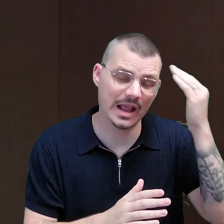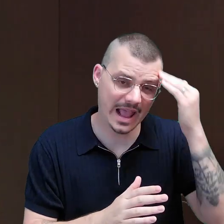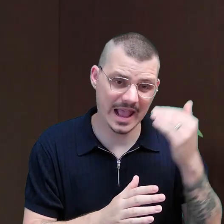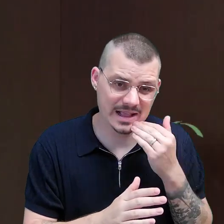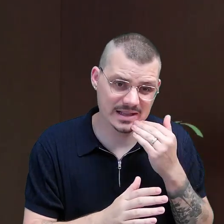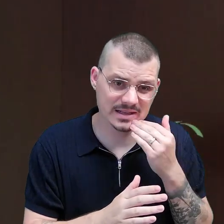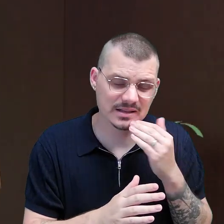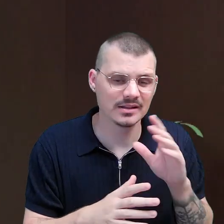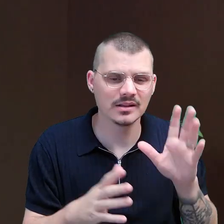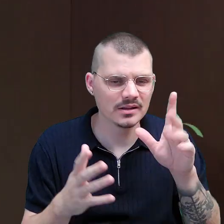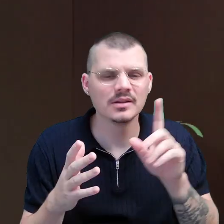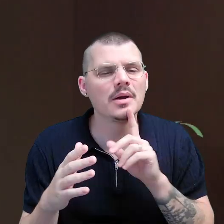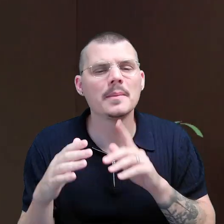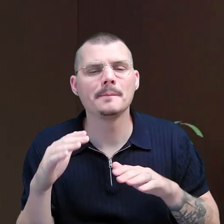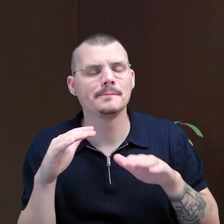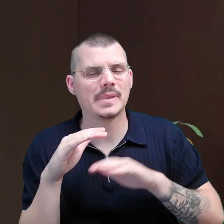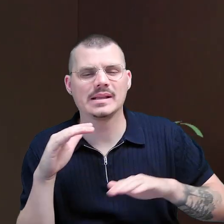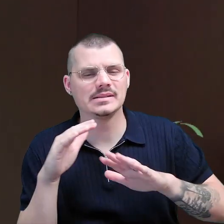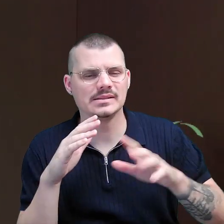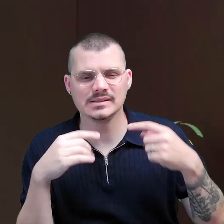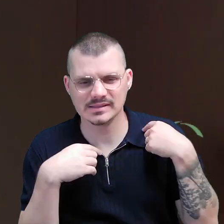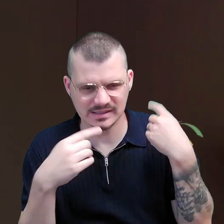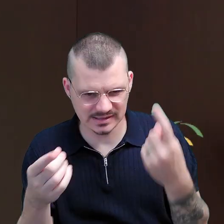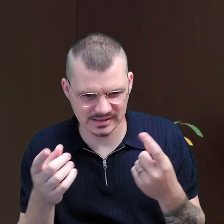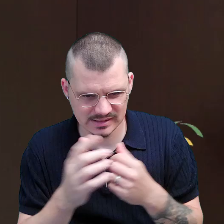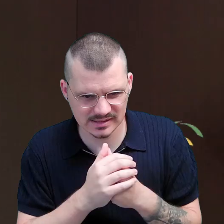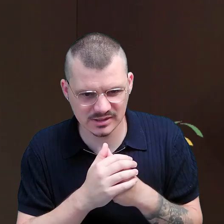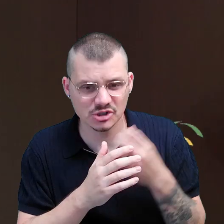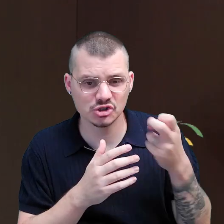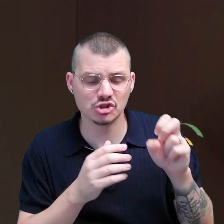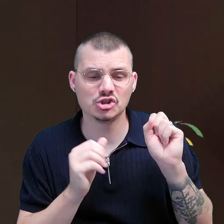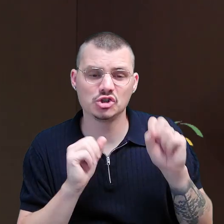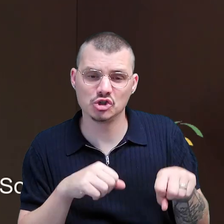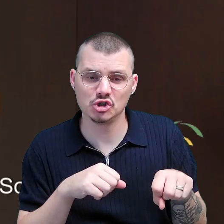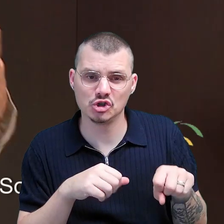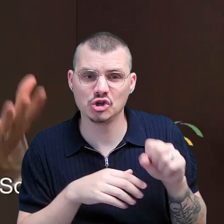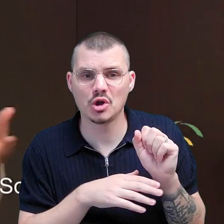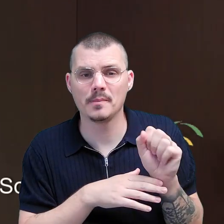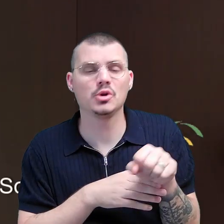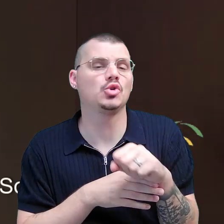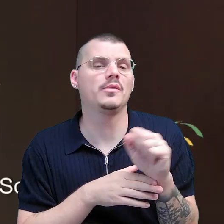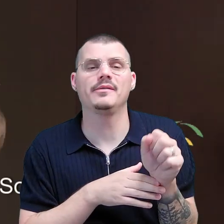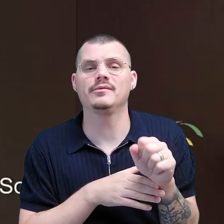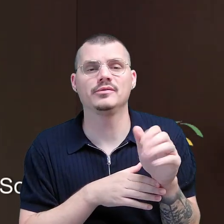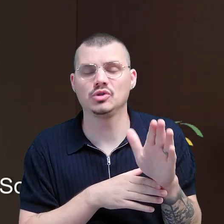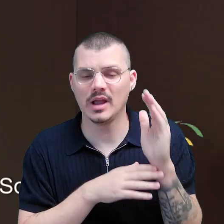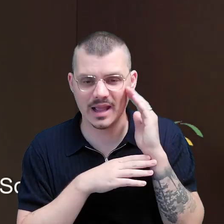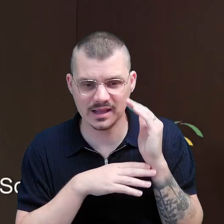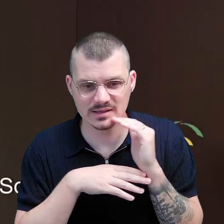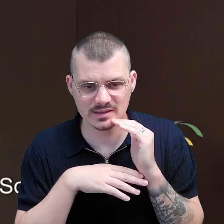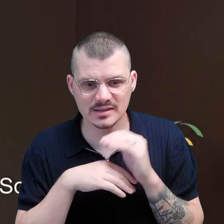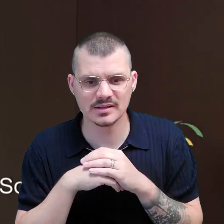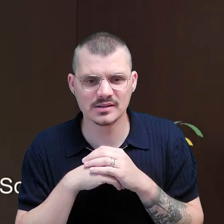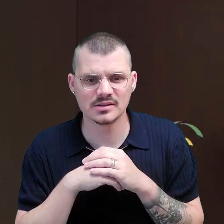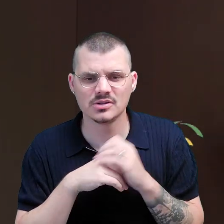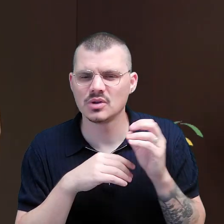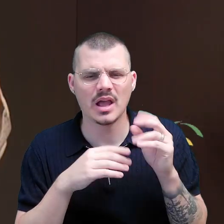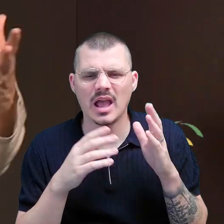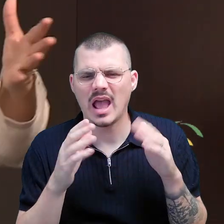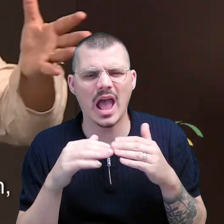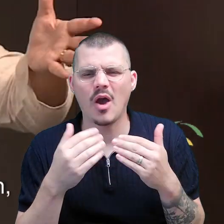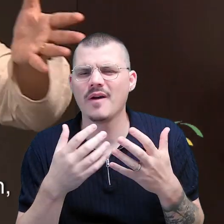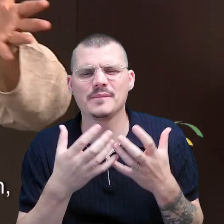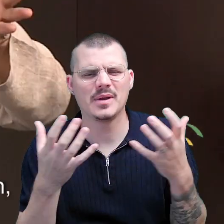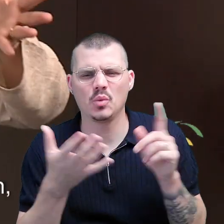head, basically, since she could actually maneuver her head.